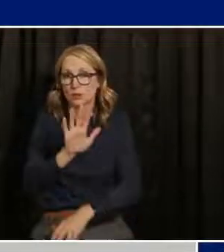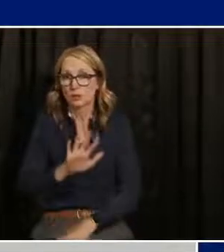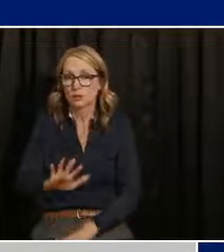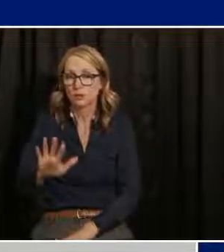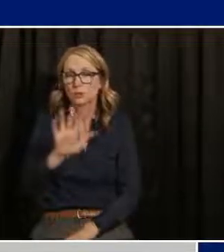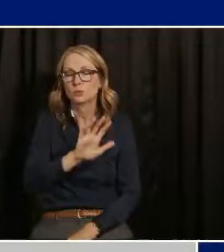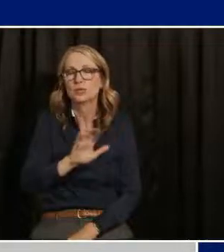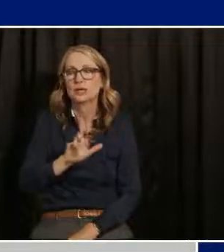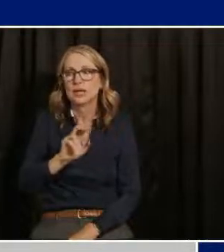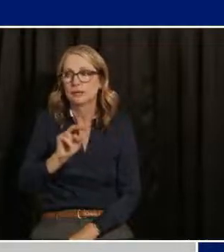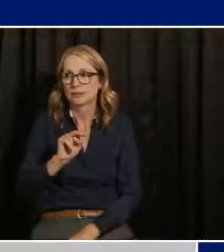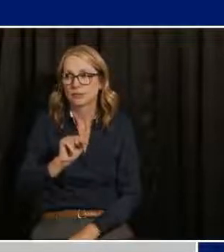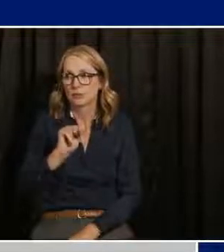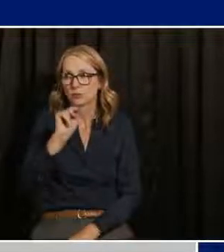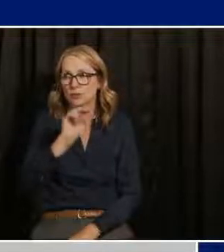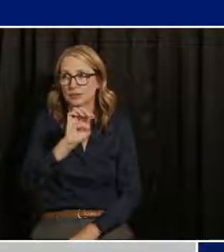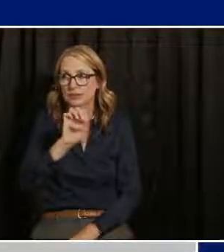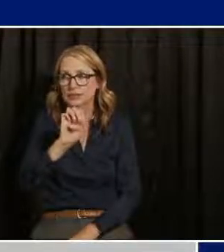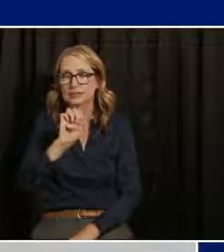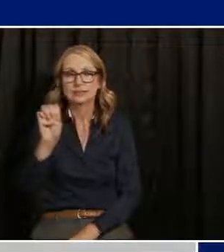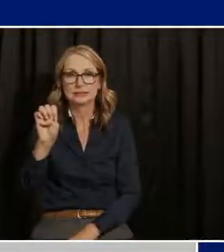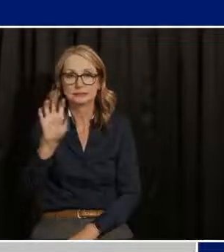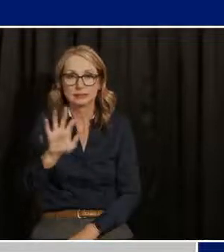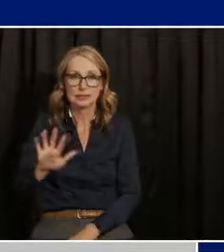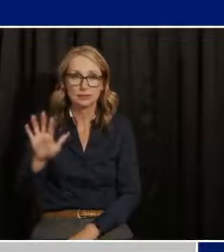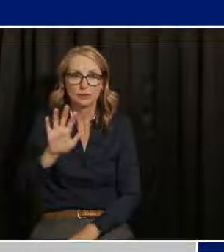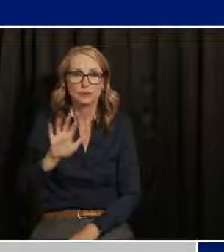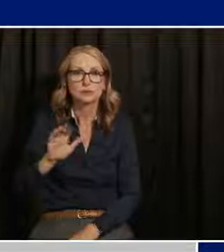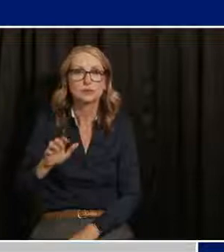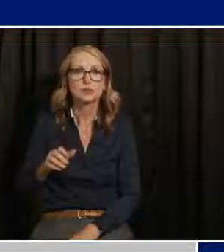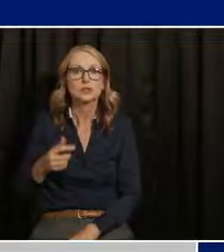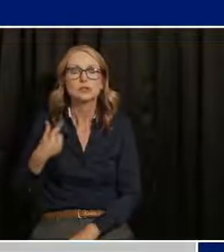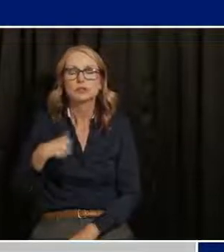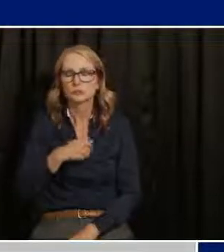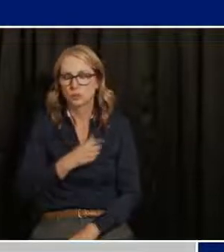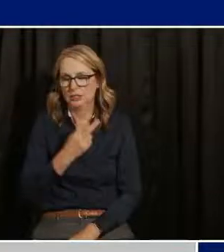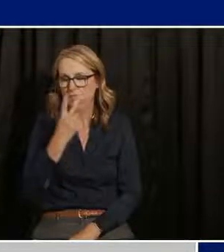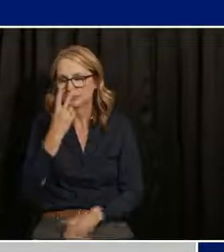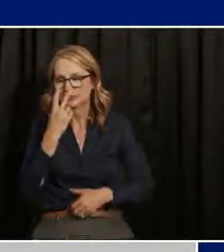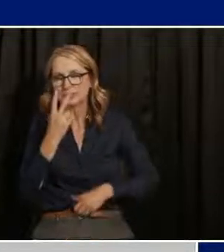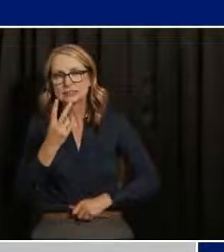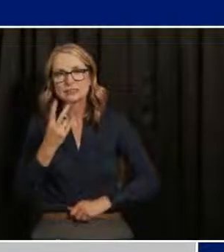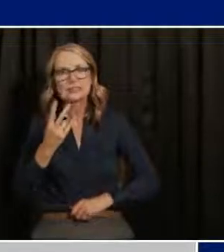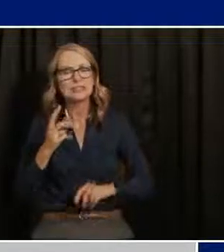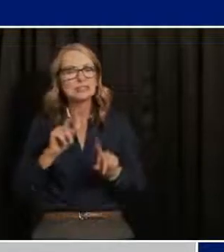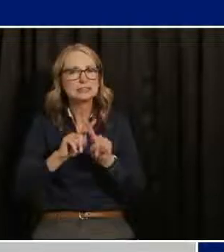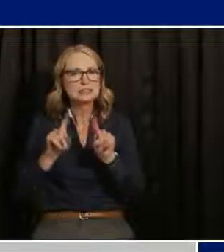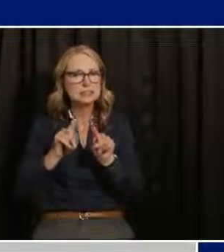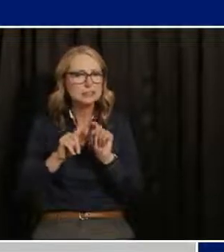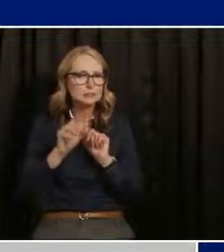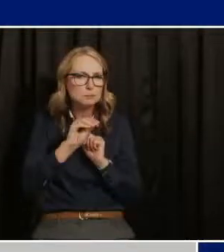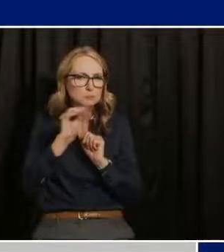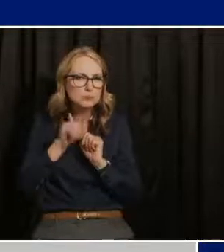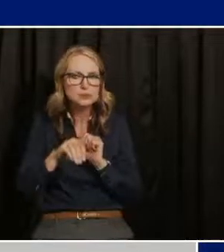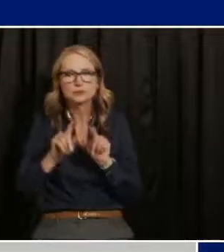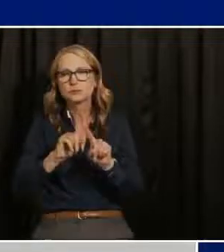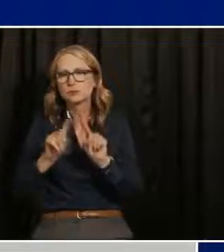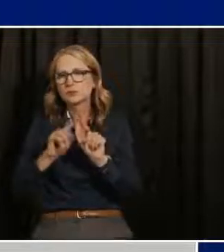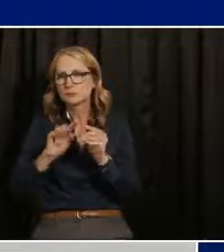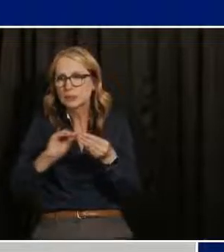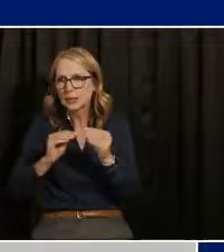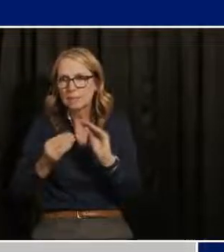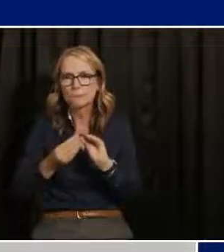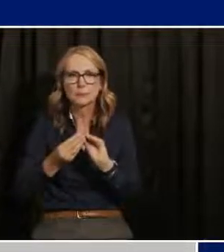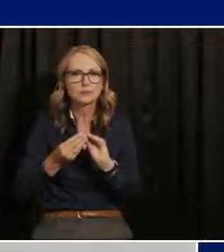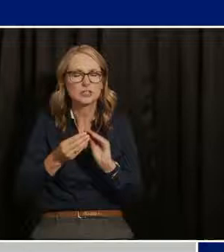on the right. Throughout the pandemic, we have seen differences in community rates at different times. We know that different communities have been hit with higher rates at